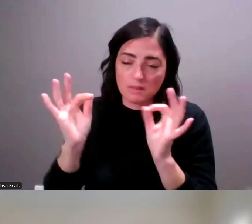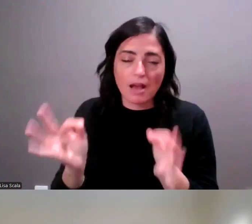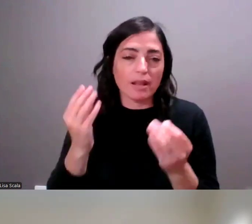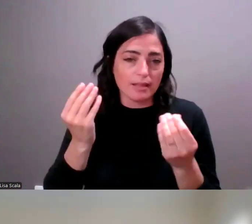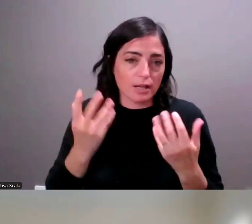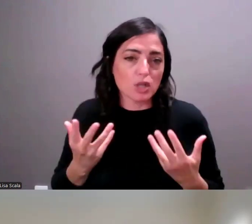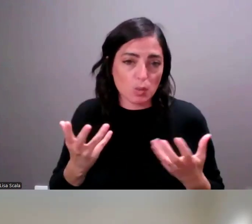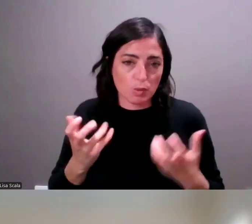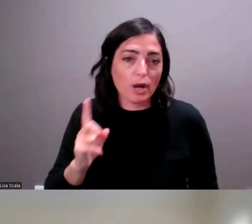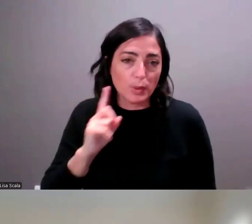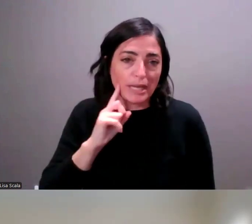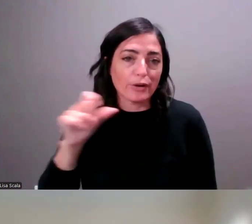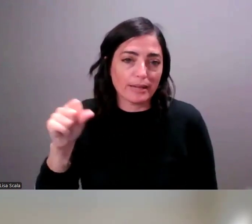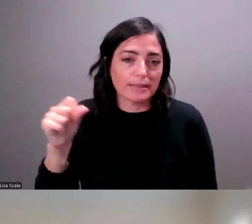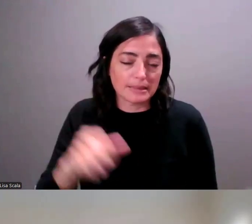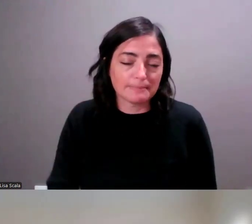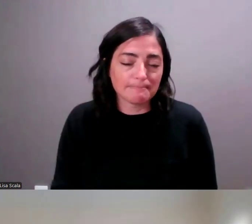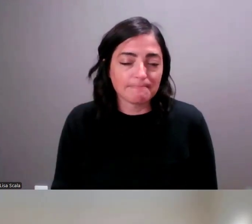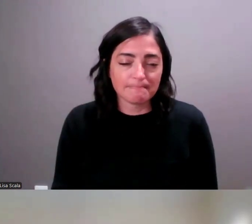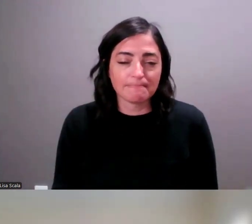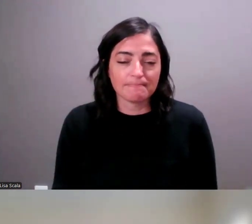hear about it.